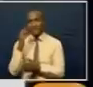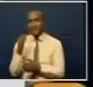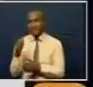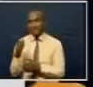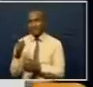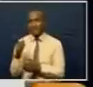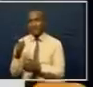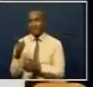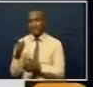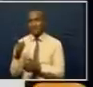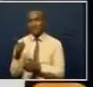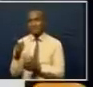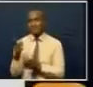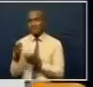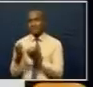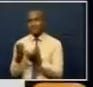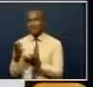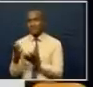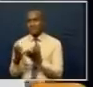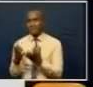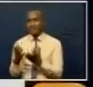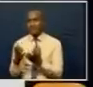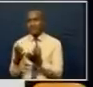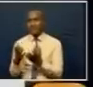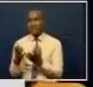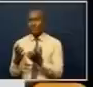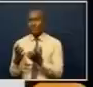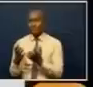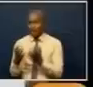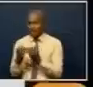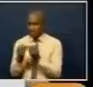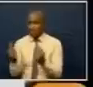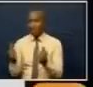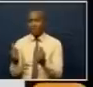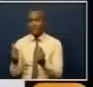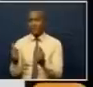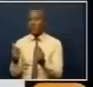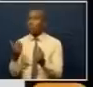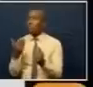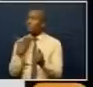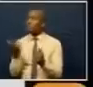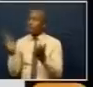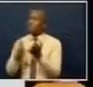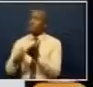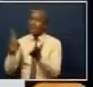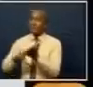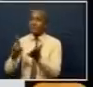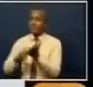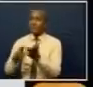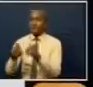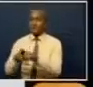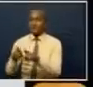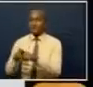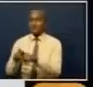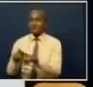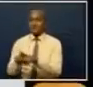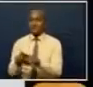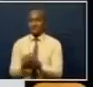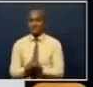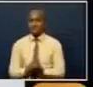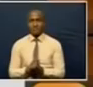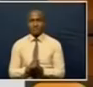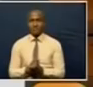Let it be something that happens and we come and talk about it on TV and then it's done. Then the next thing happens and we say the same thing. Exactly. We keep repeating ourselves. We keep repeating ourselves. It's ridiculous. Too